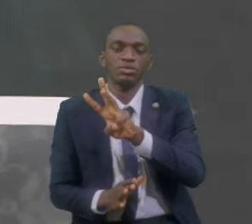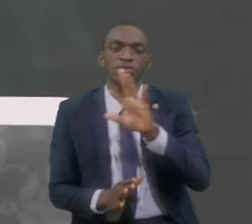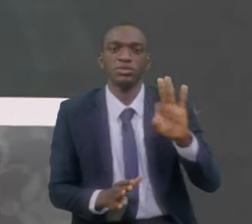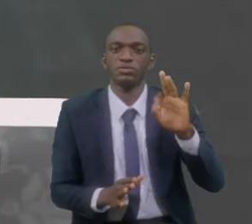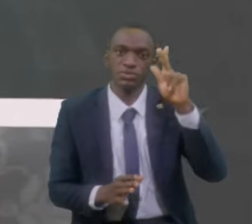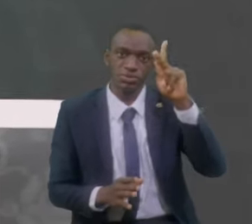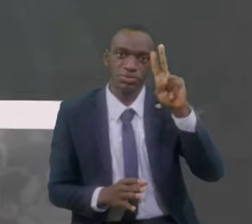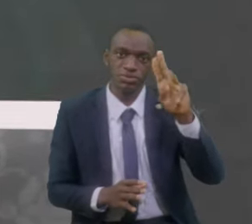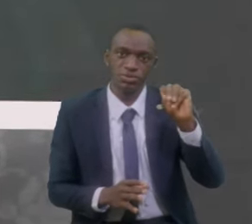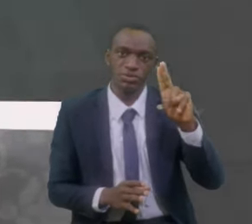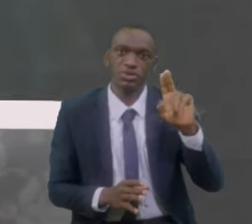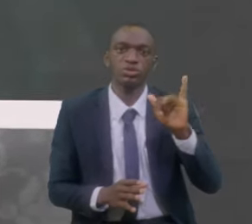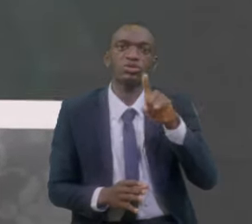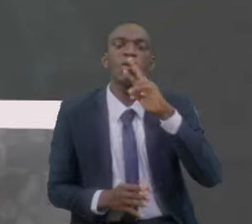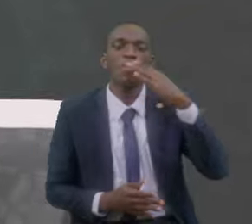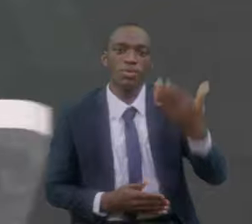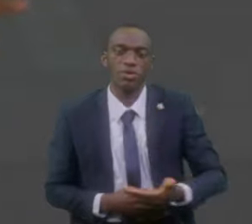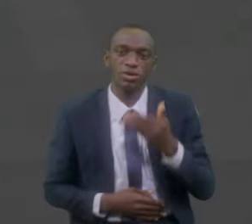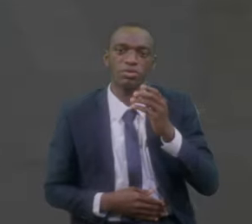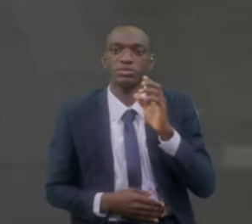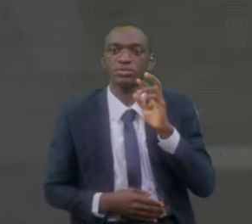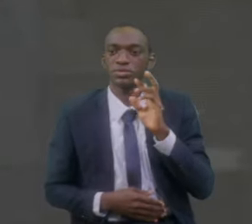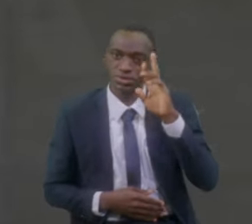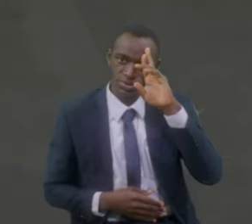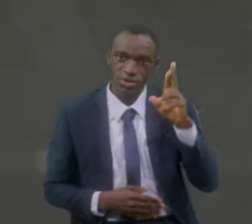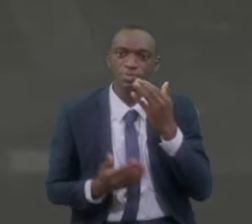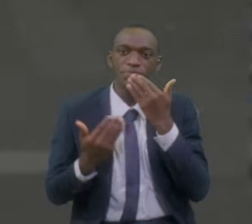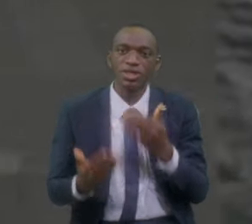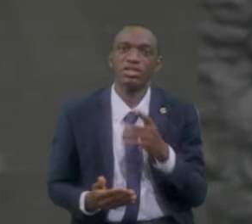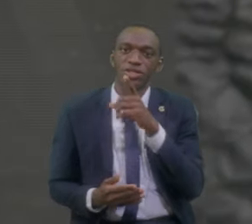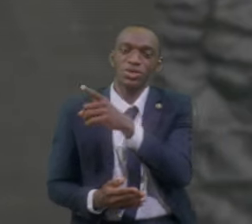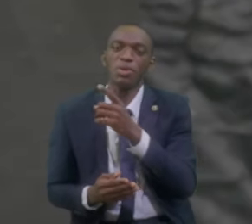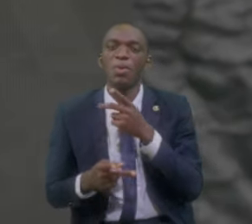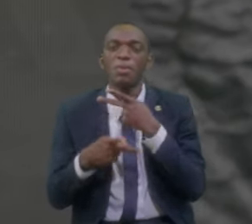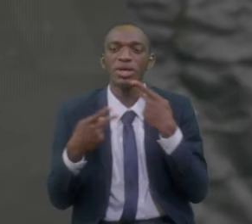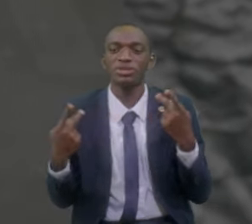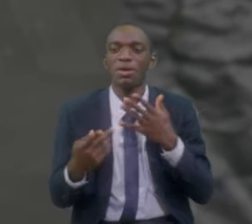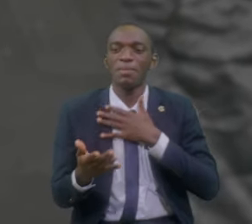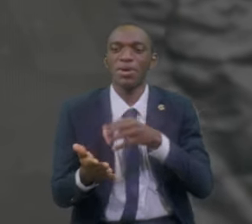Amen. Thank you, Pastor, my own son.